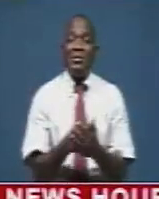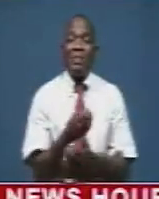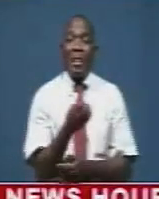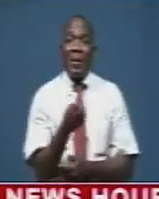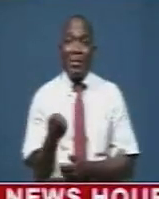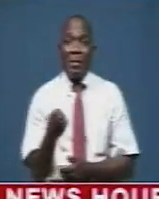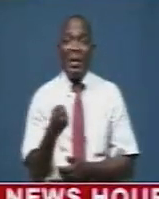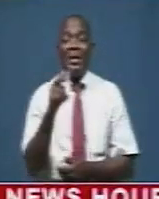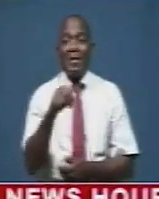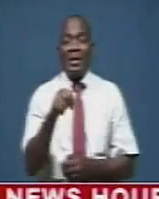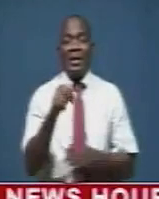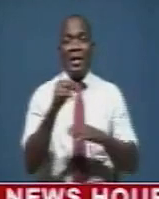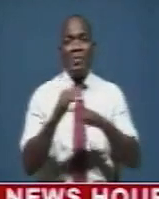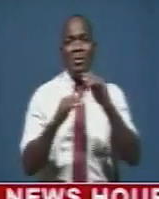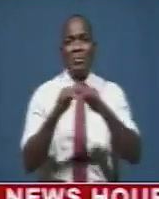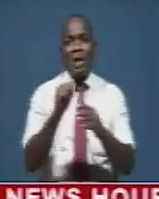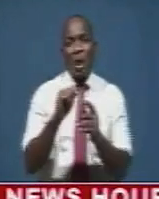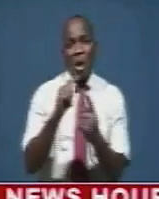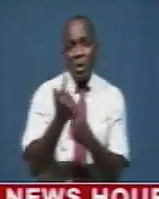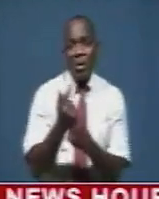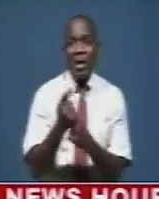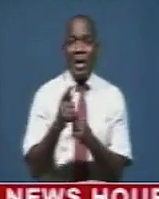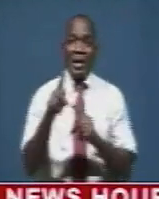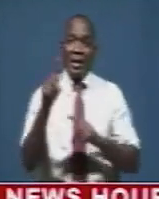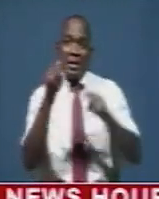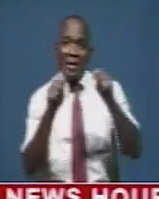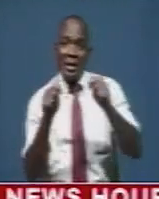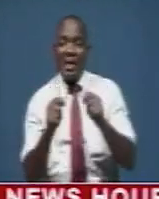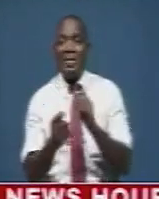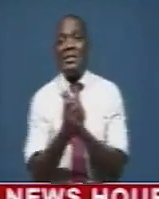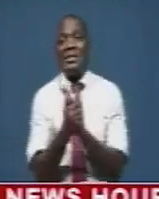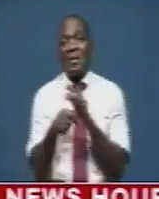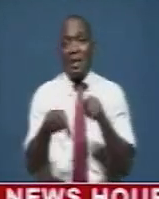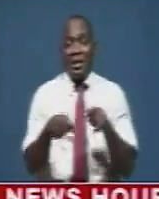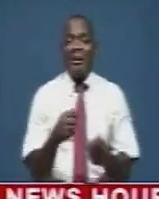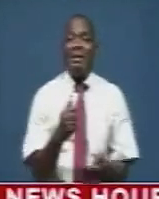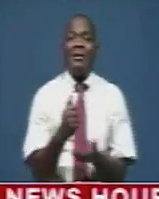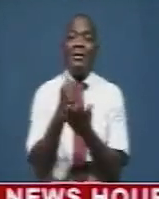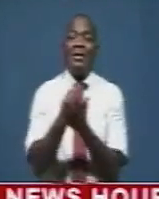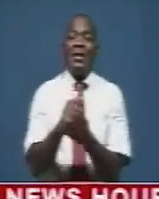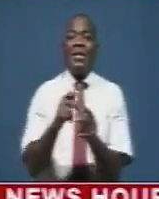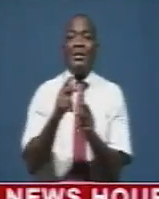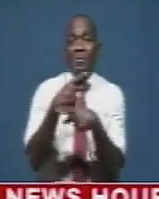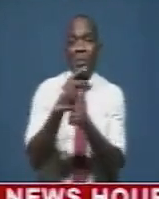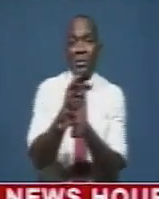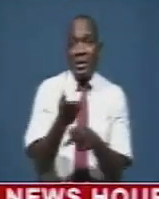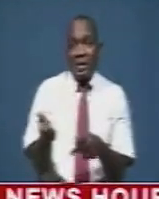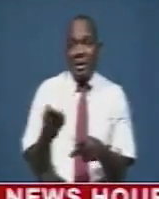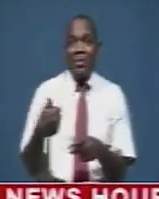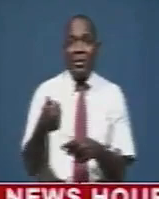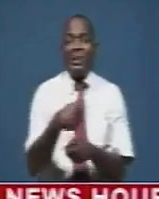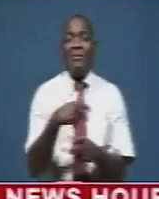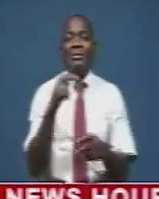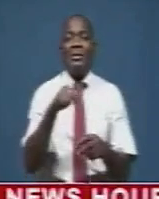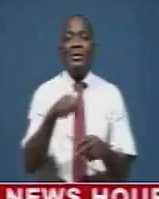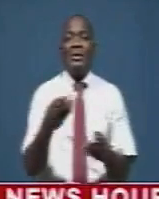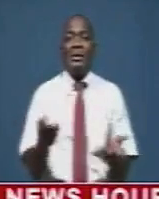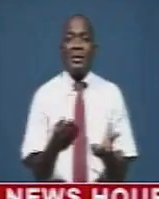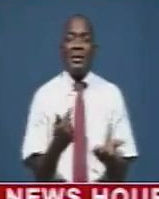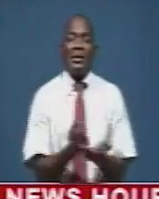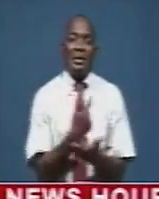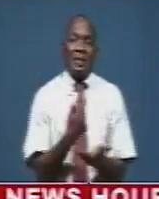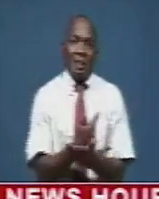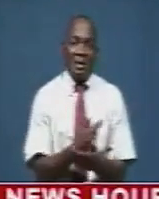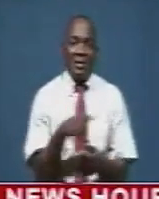the appropriate local technical competencies in order to produce the needed capabilities